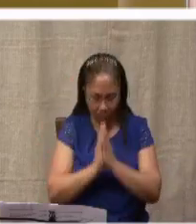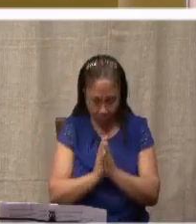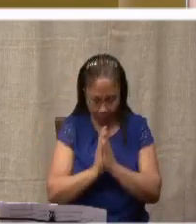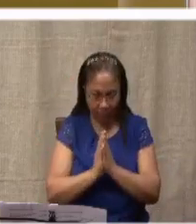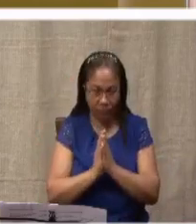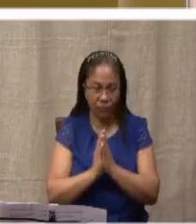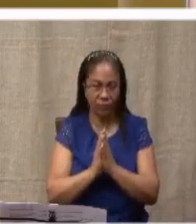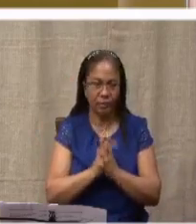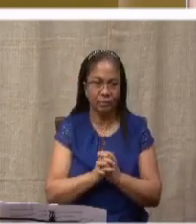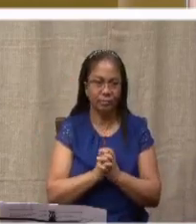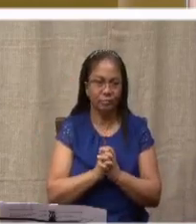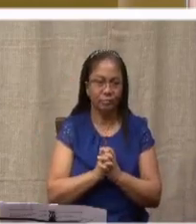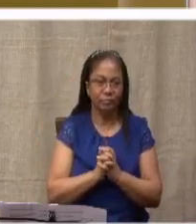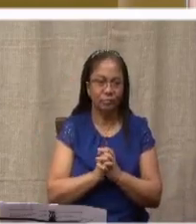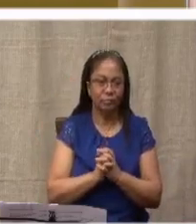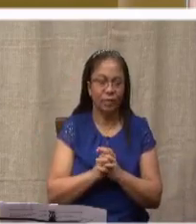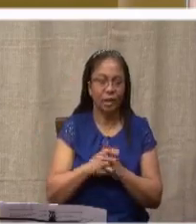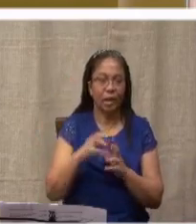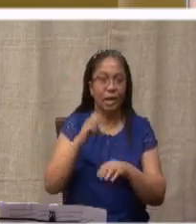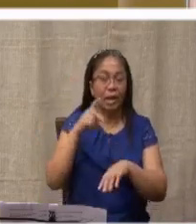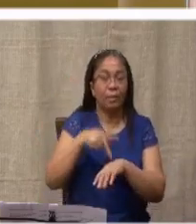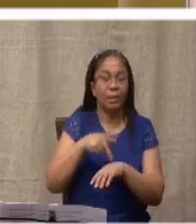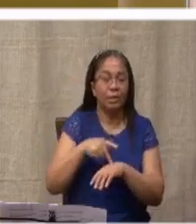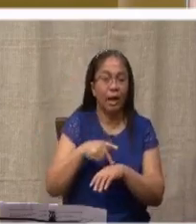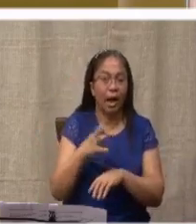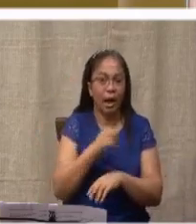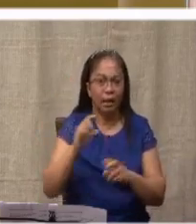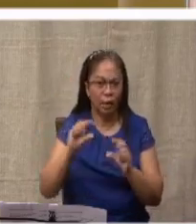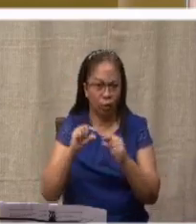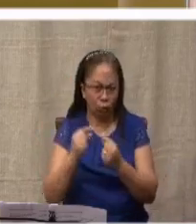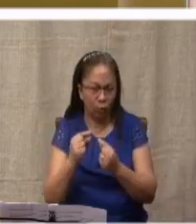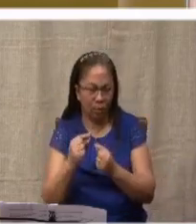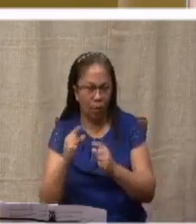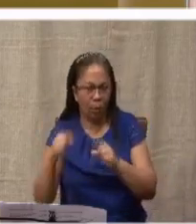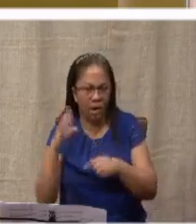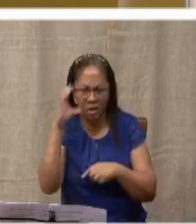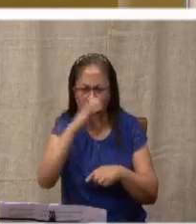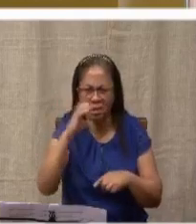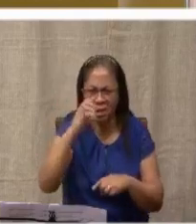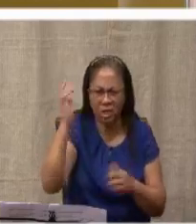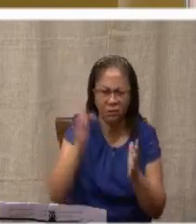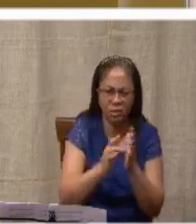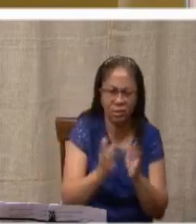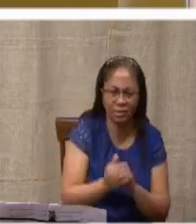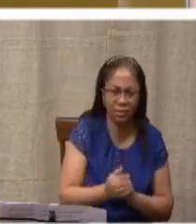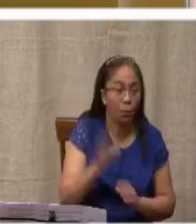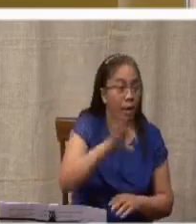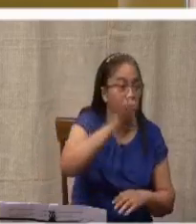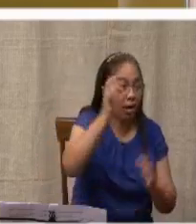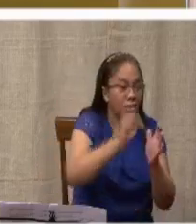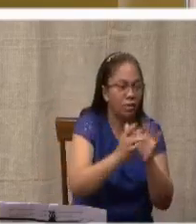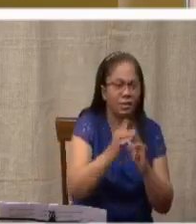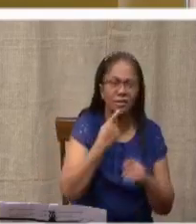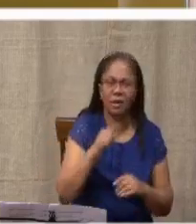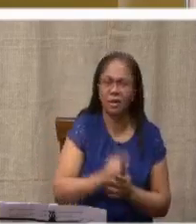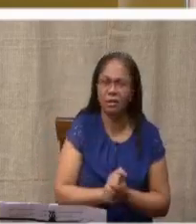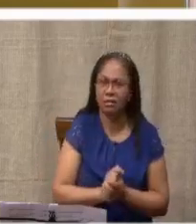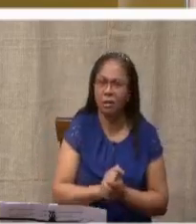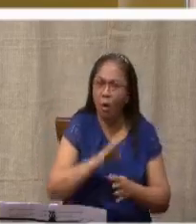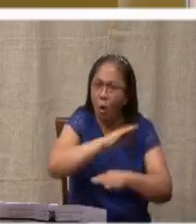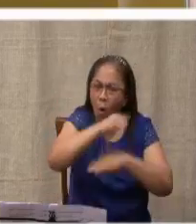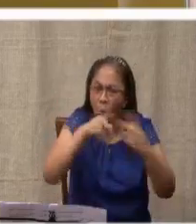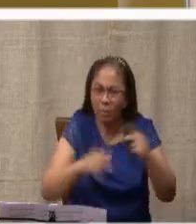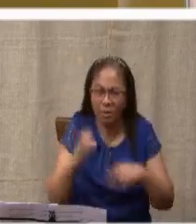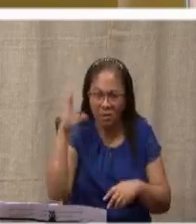there simon and his companions set out in search of him and when they found him they said